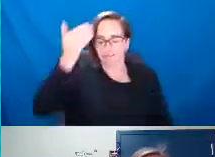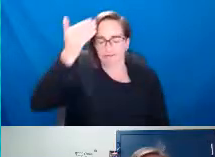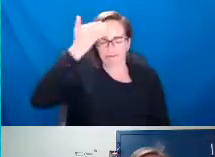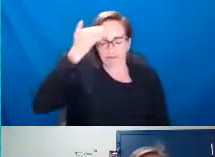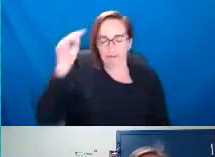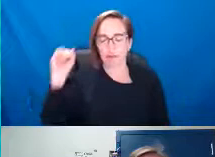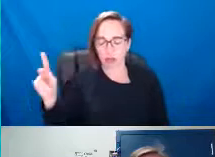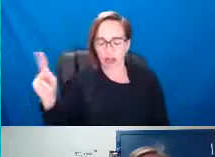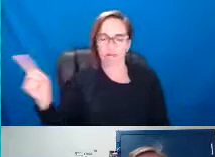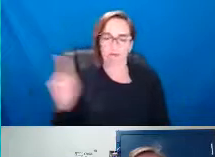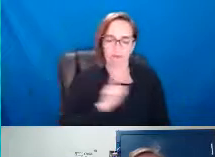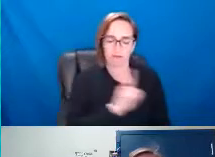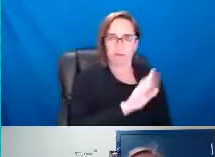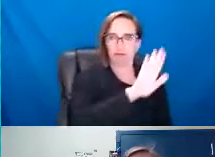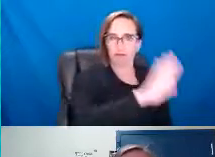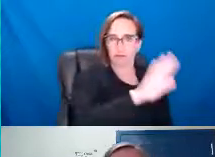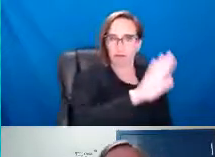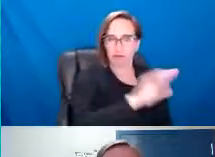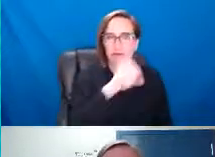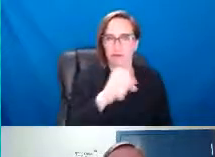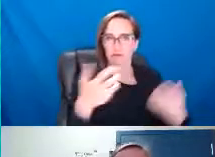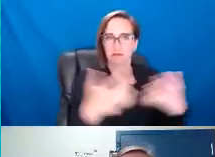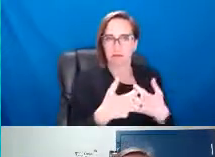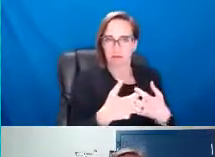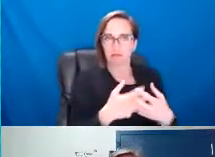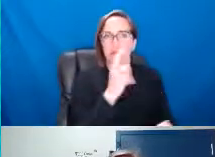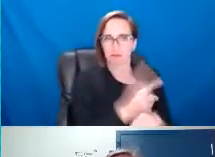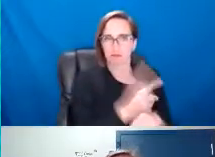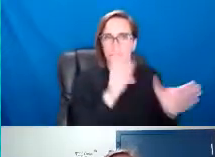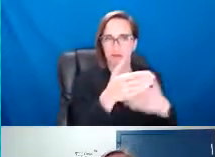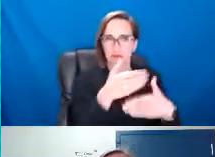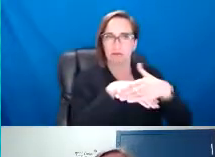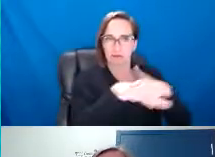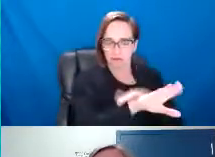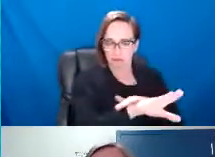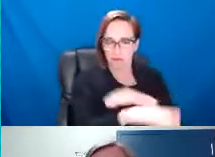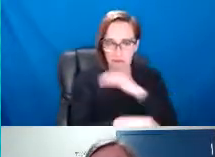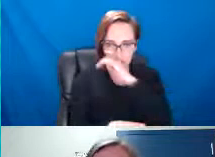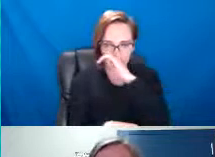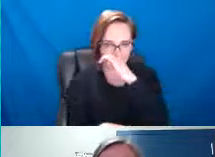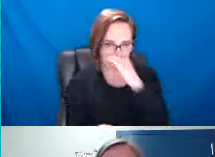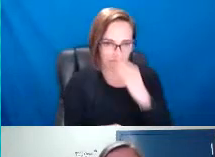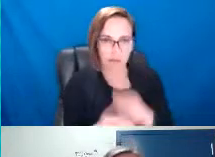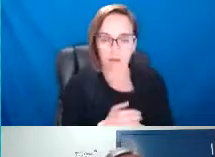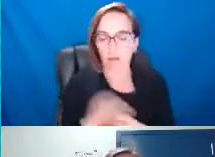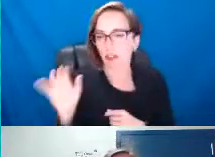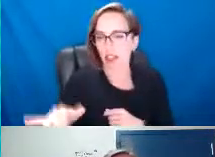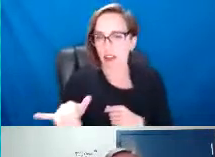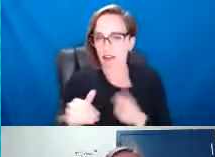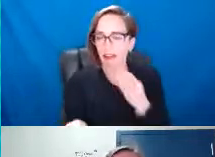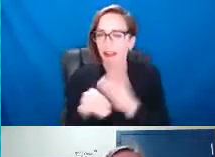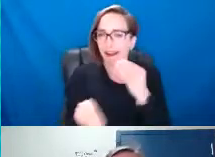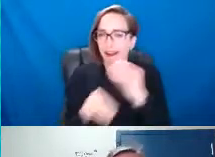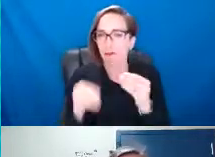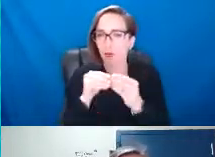She feels the identifying marker and goes into that room. Whether she thinks of it the way that I just explained it or not,